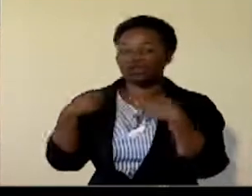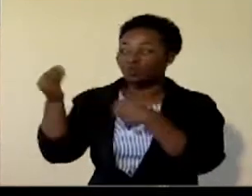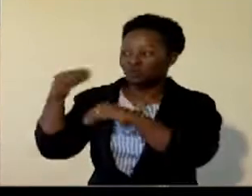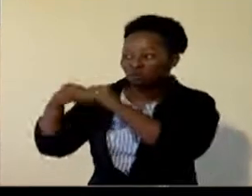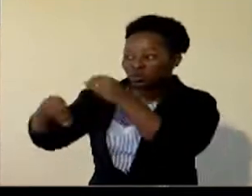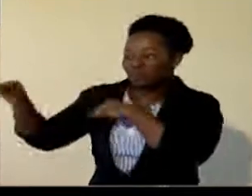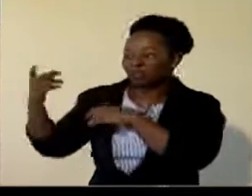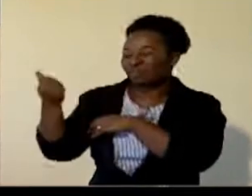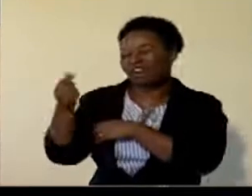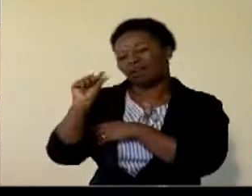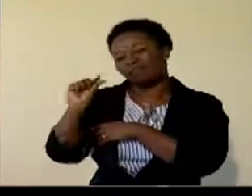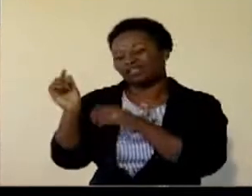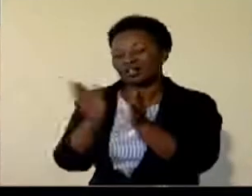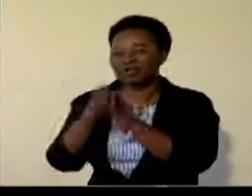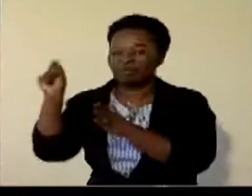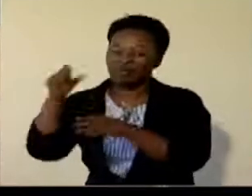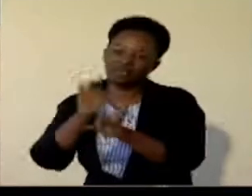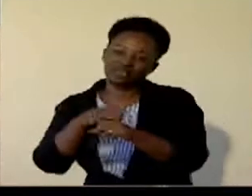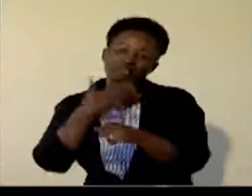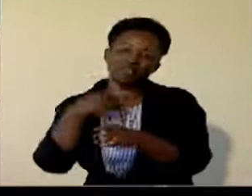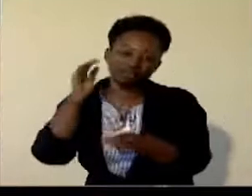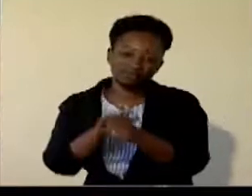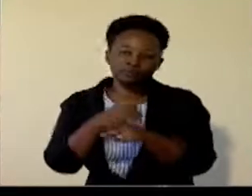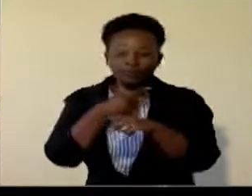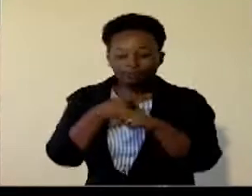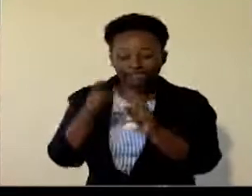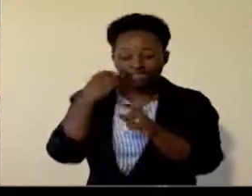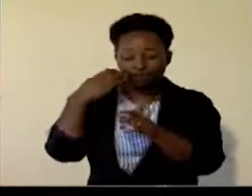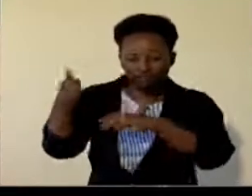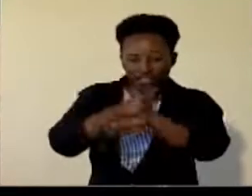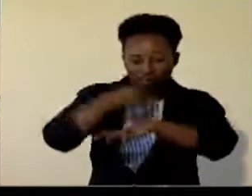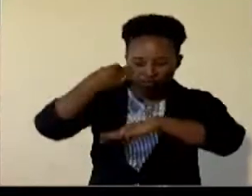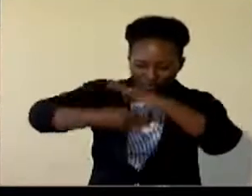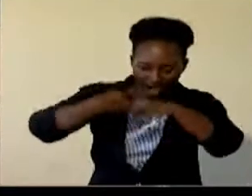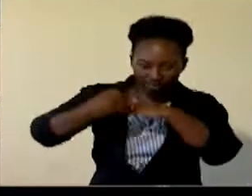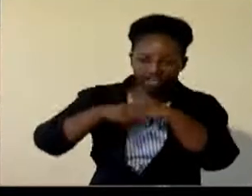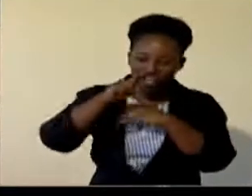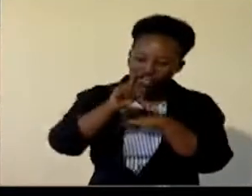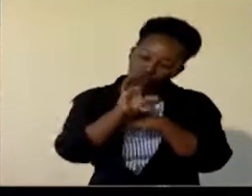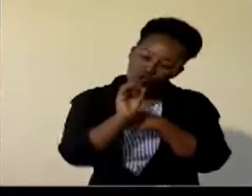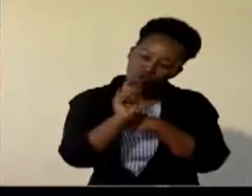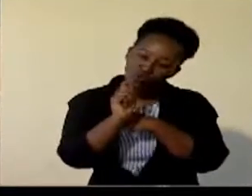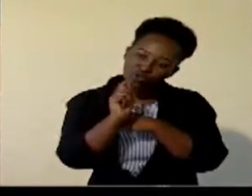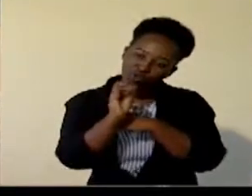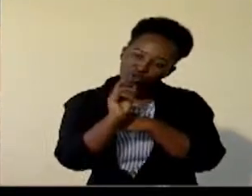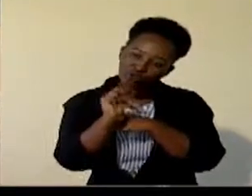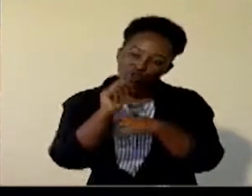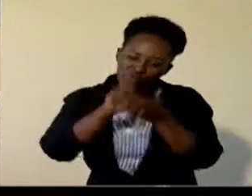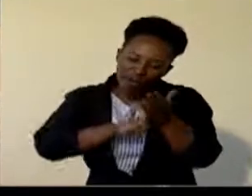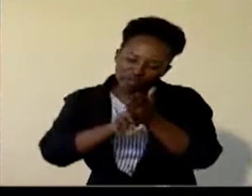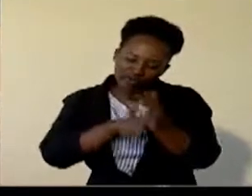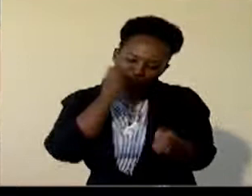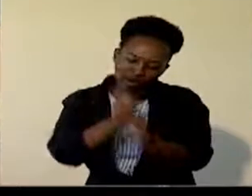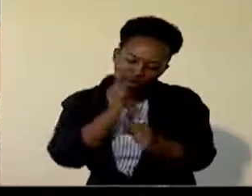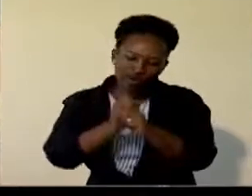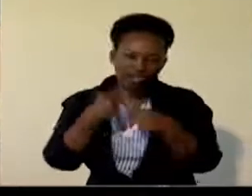we process cotton and produce clothes, and we sell clothes to other countries, this will increase the demand of what we are